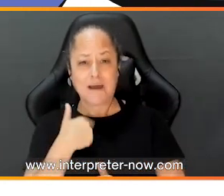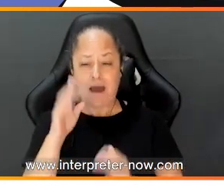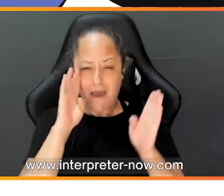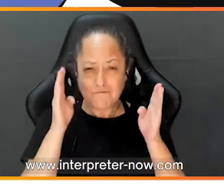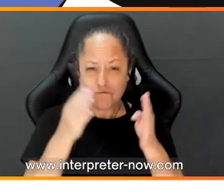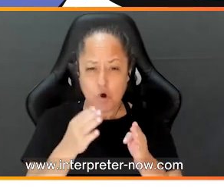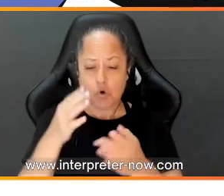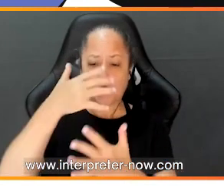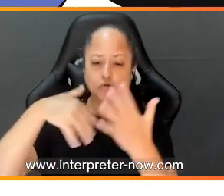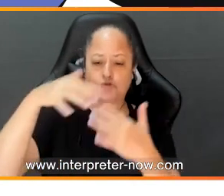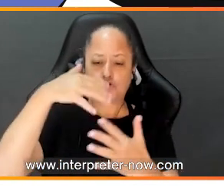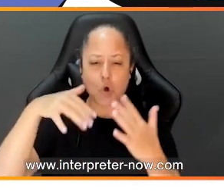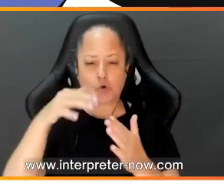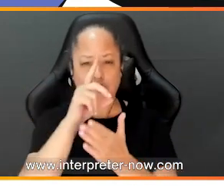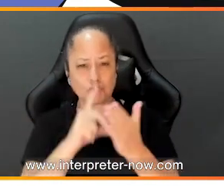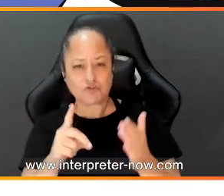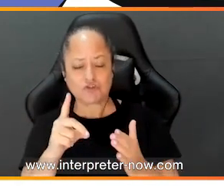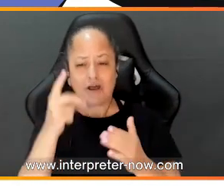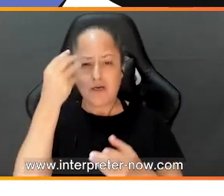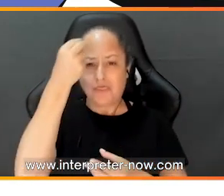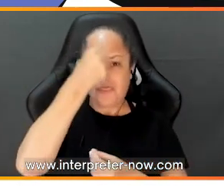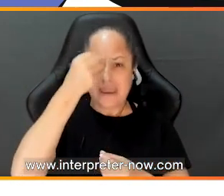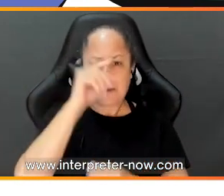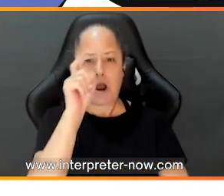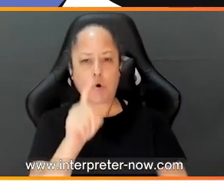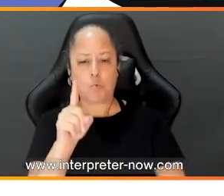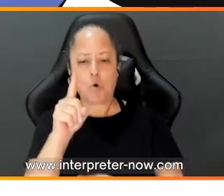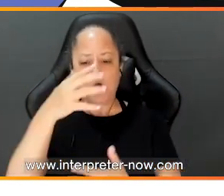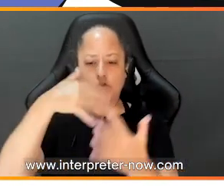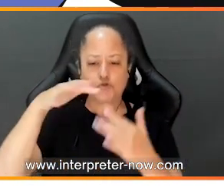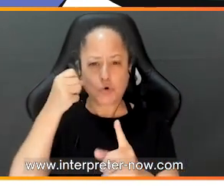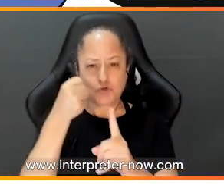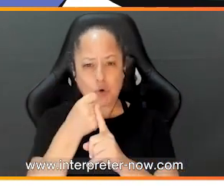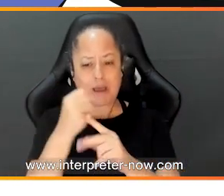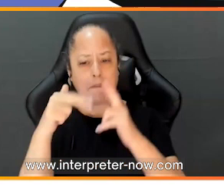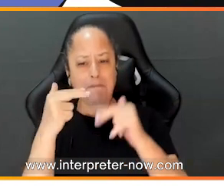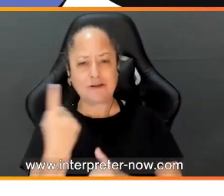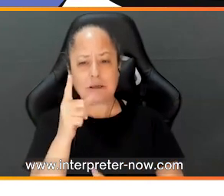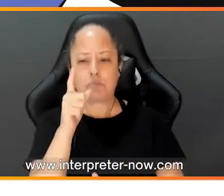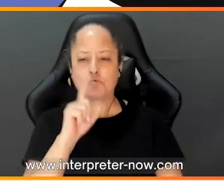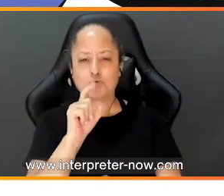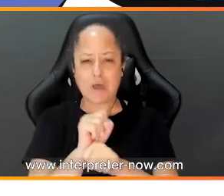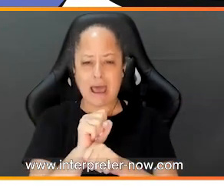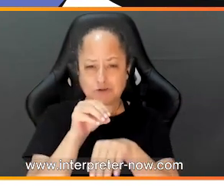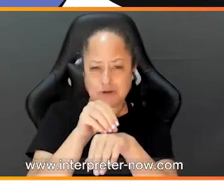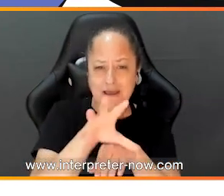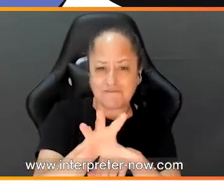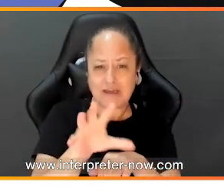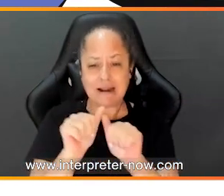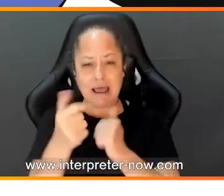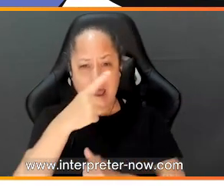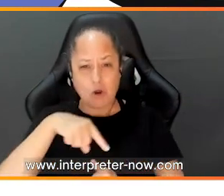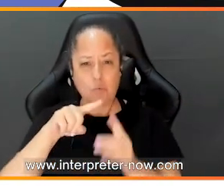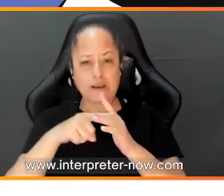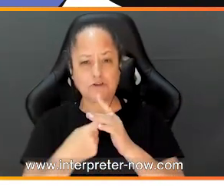actual like doing and implementing and activating, what I like to focus on is on that education. So how can we